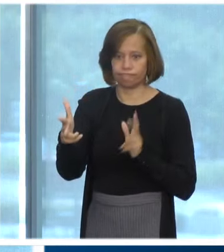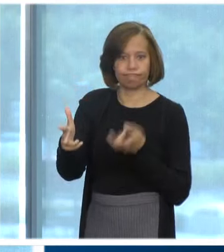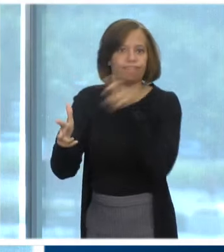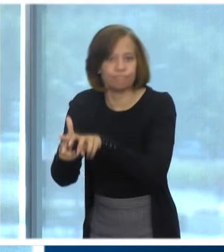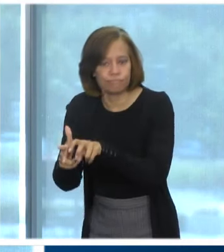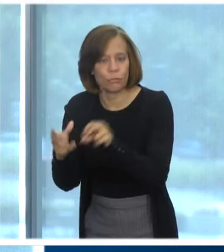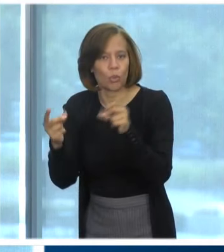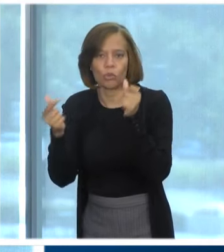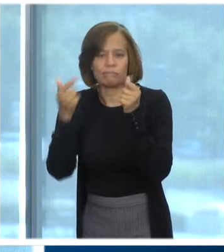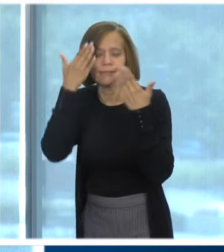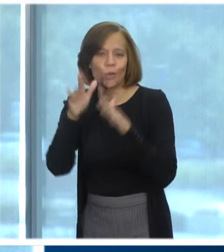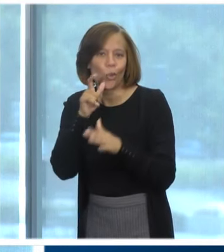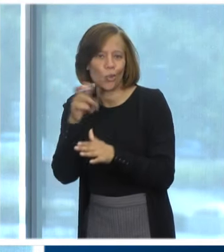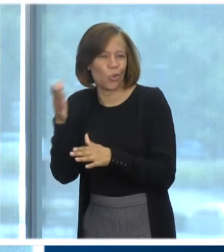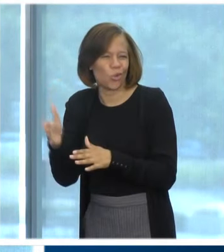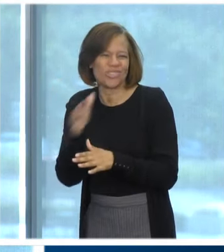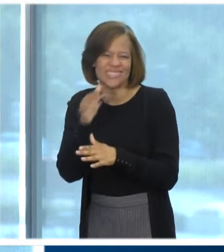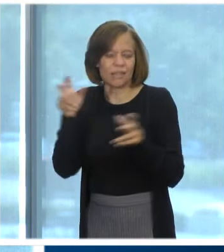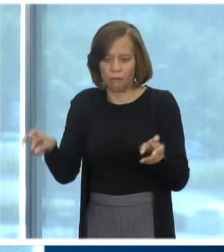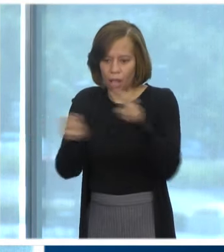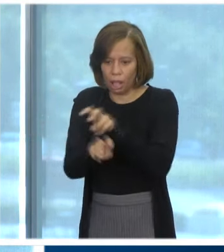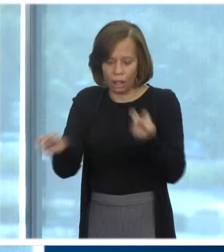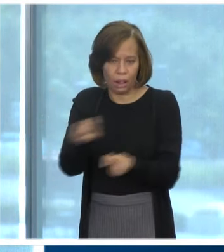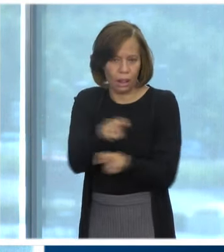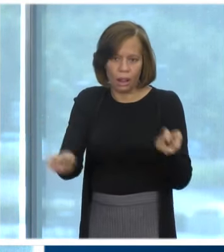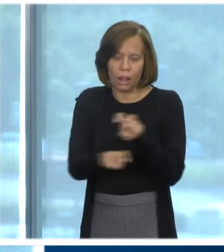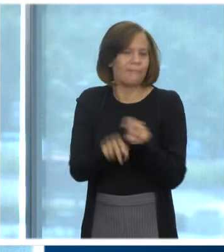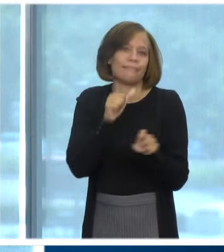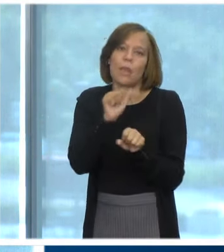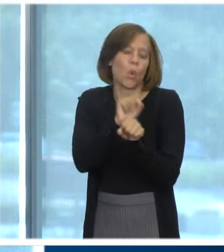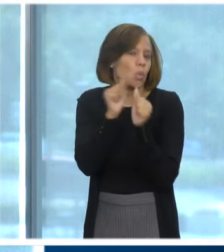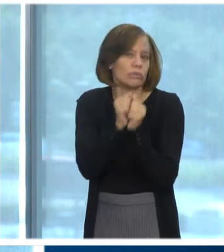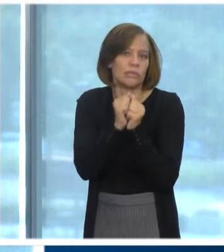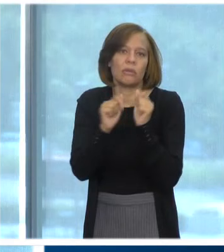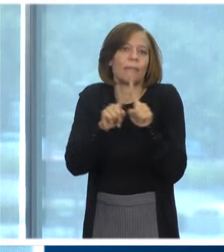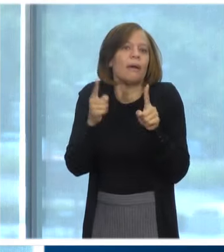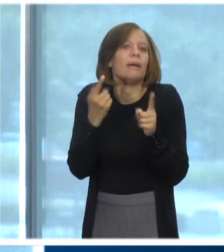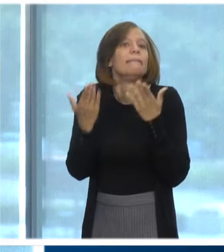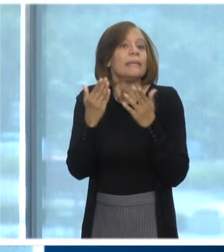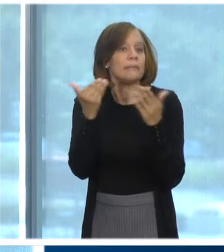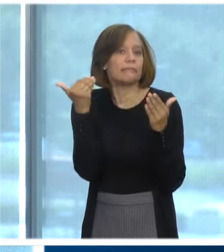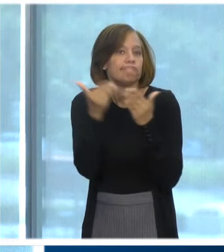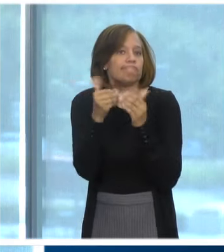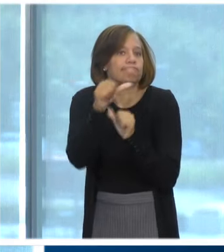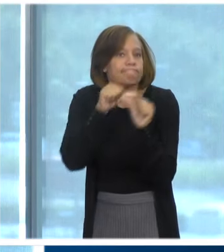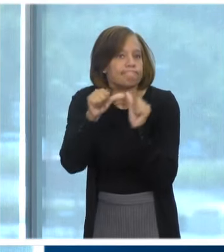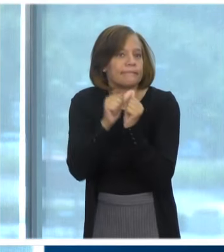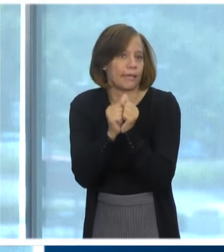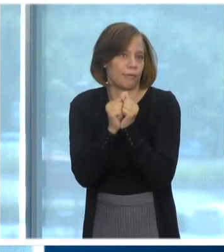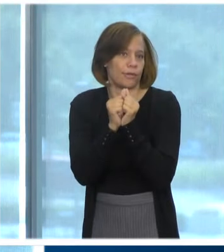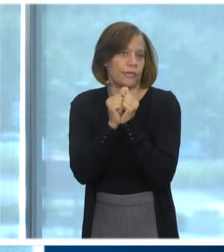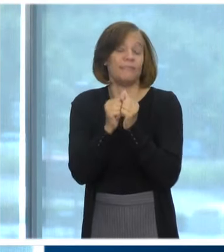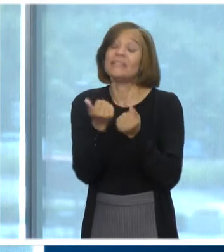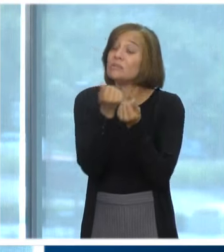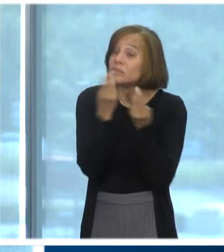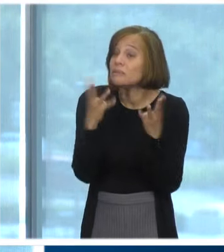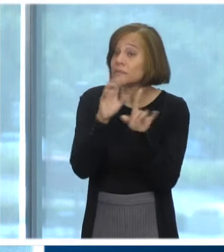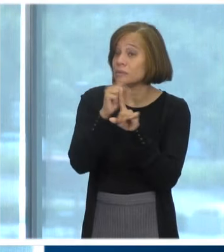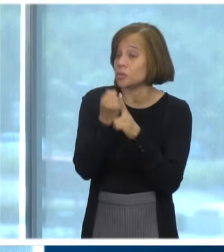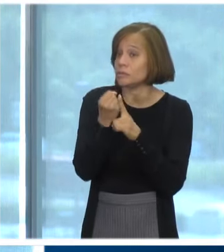jumping into that vehicle with other officers who might have just happened to be nearby. In short, there were several circumstances